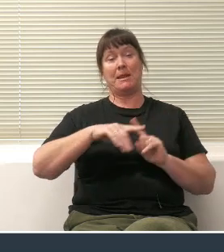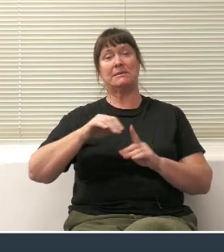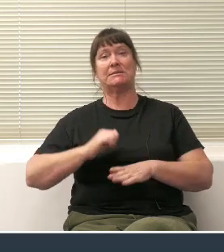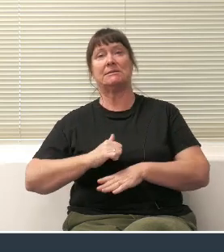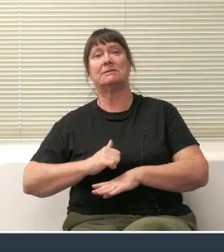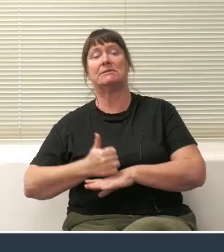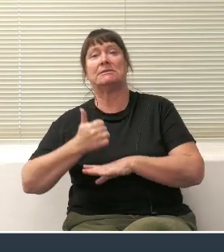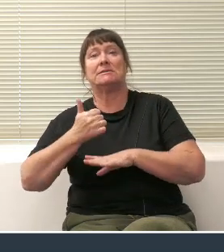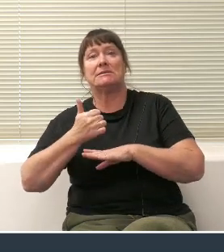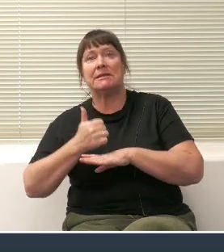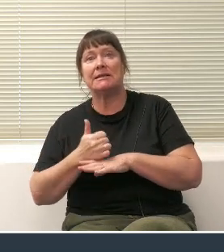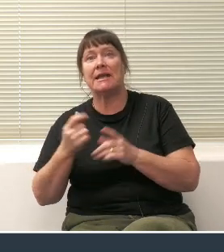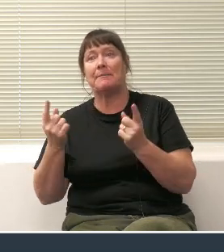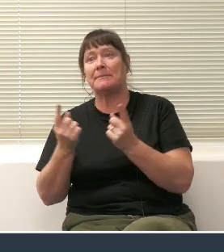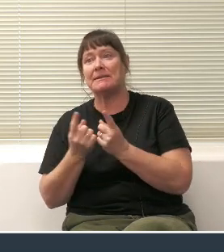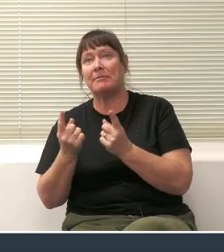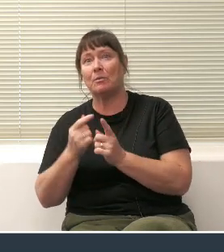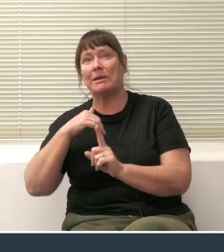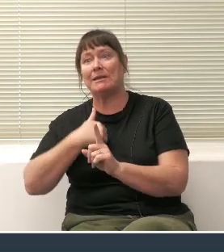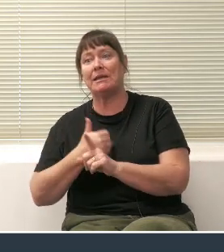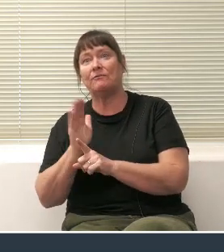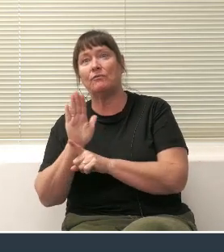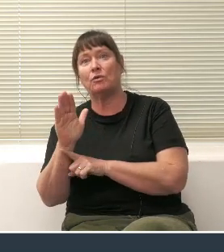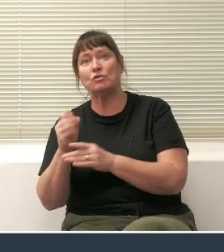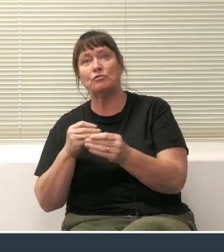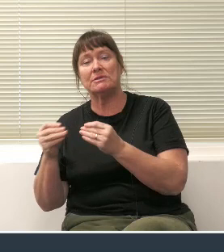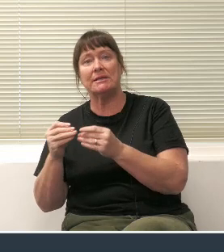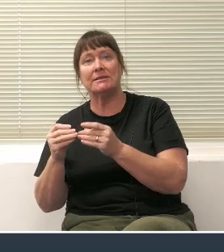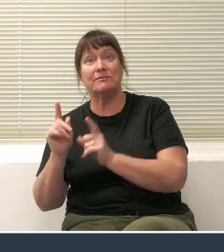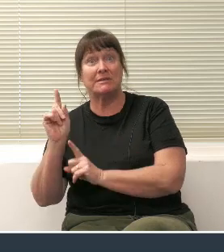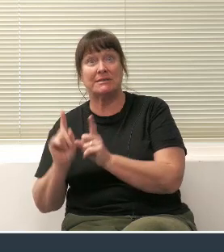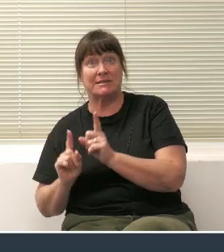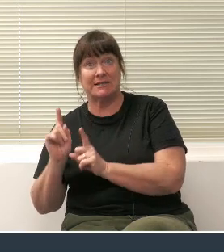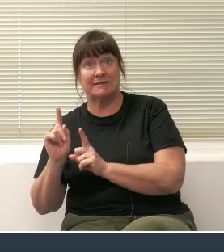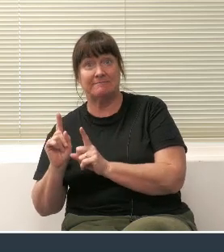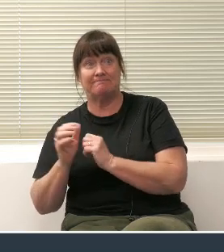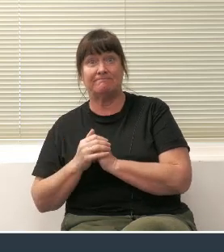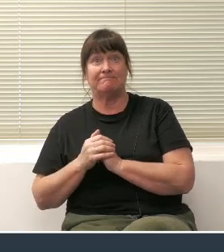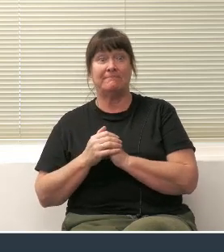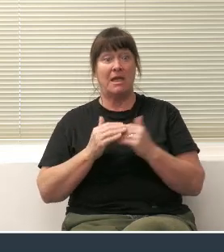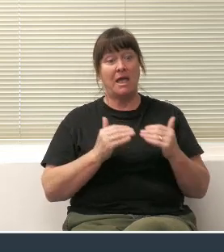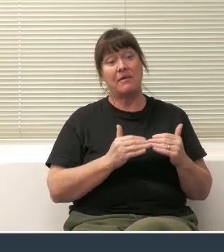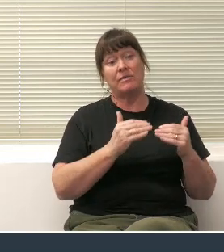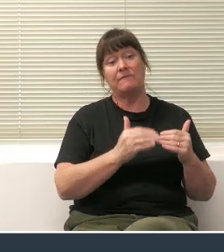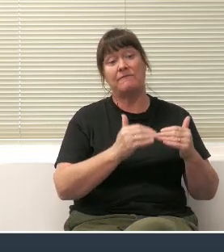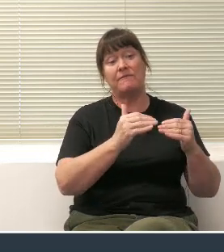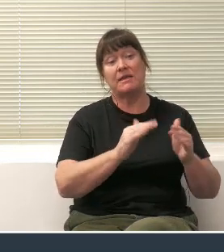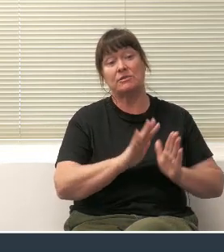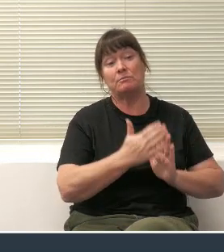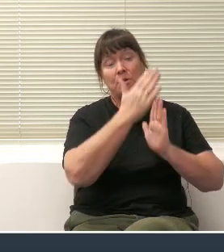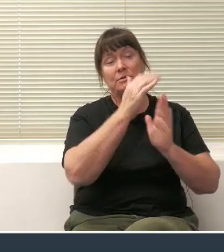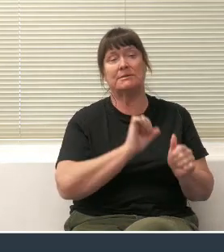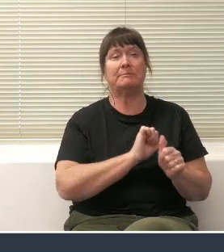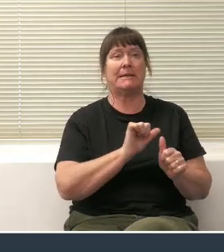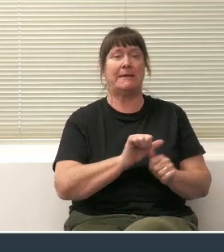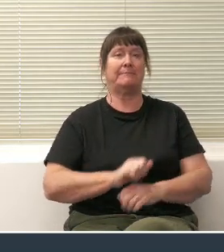place something that needs to be in place for the future resilience of the city, and a phased approach is far more appropriate.